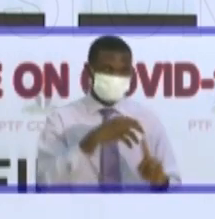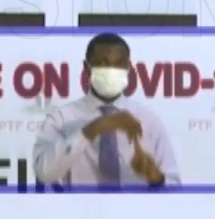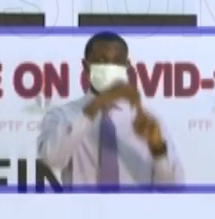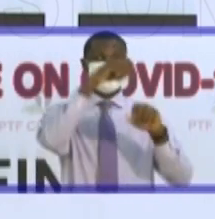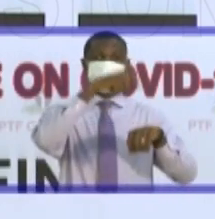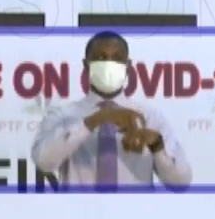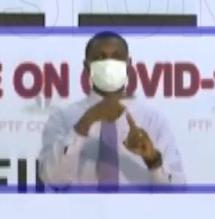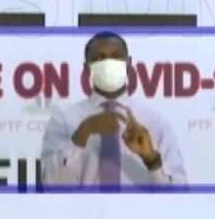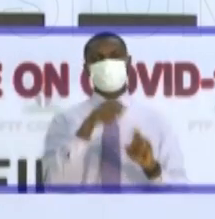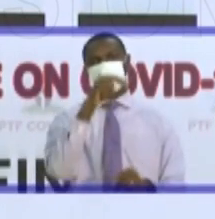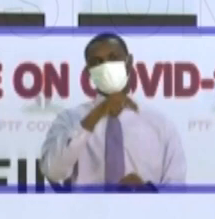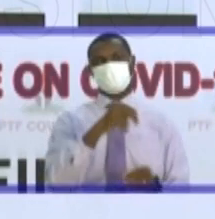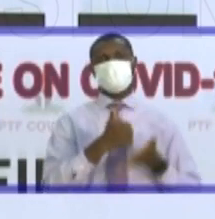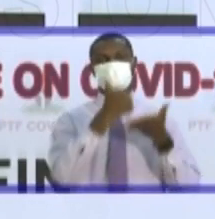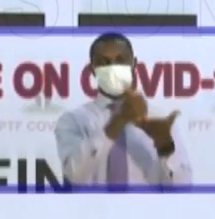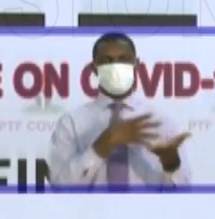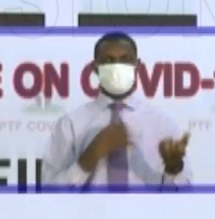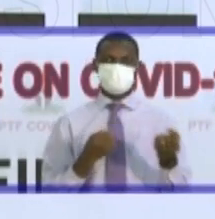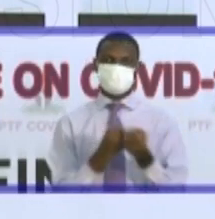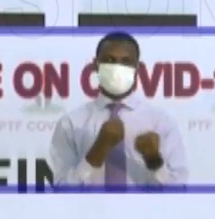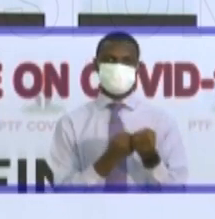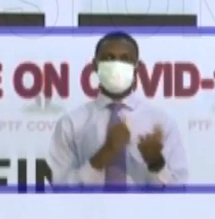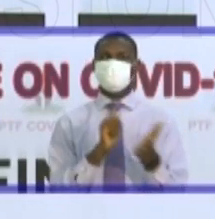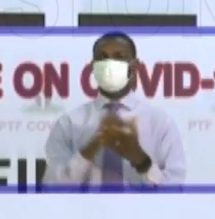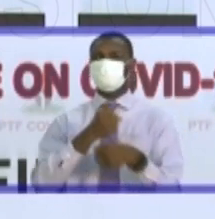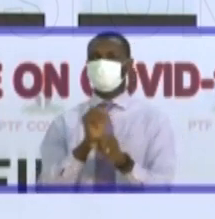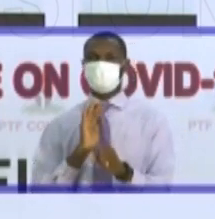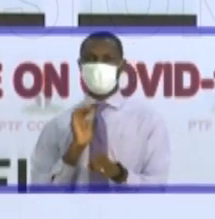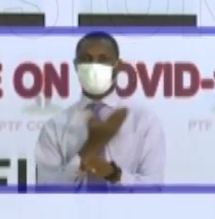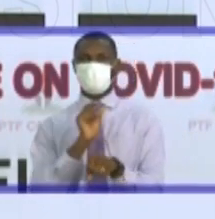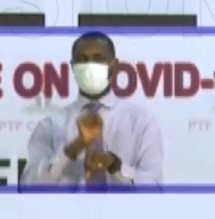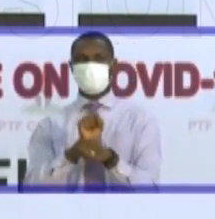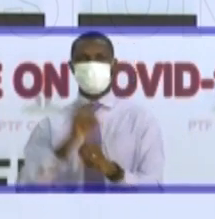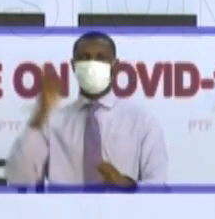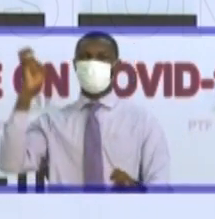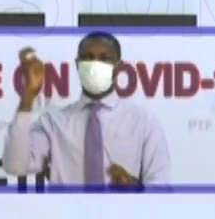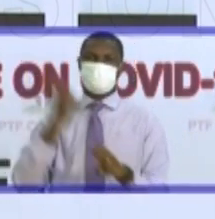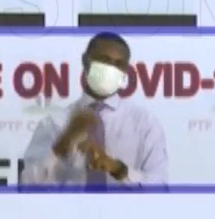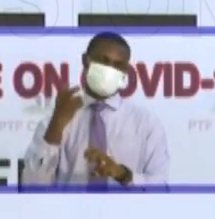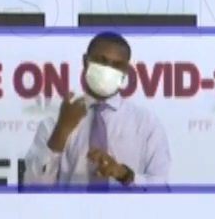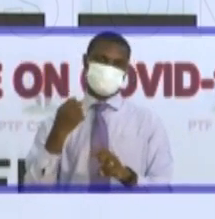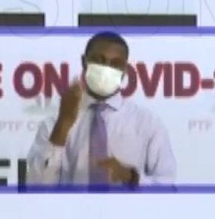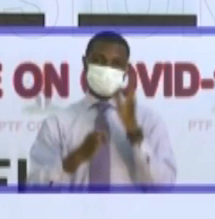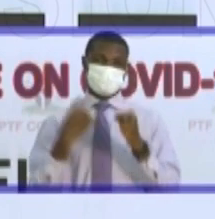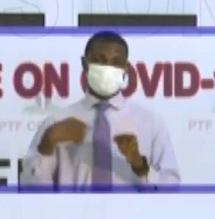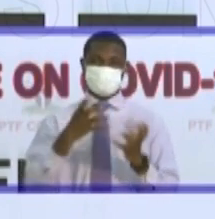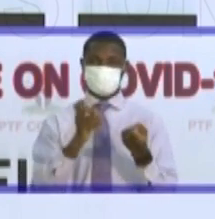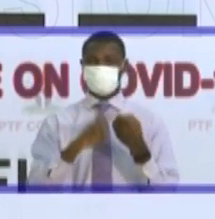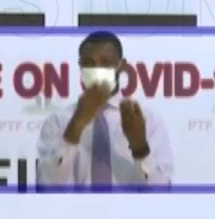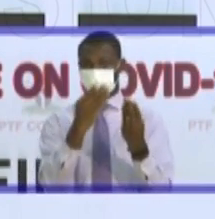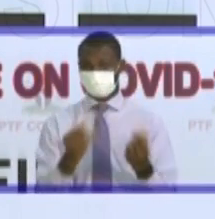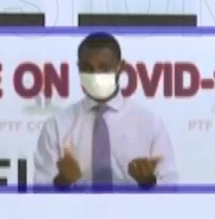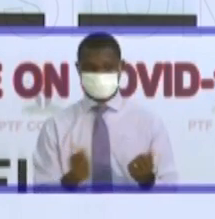support, and it makes our job the more difficult. We can only flatten the curve if people come out